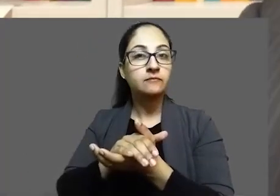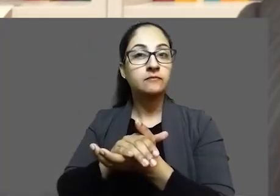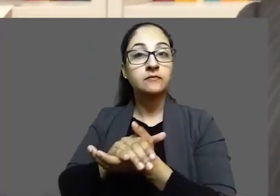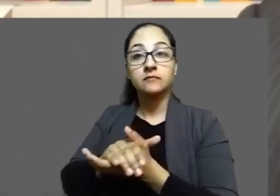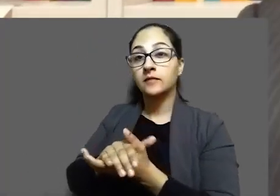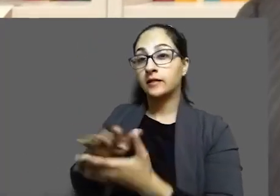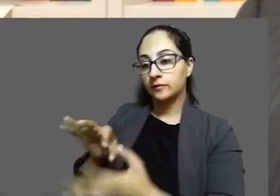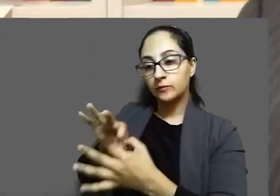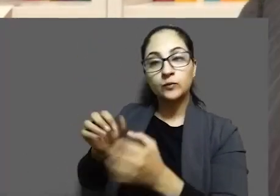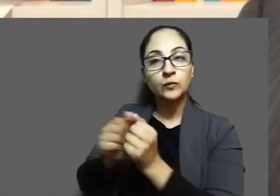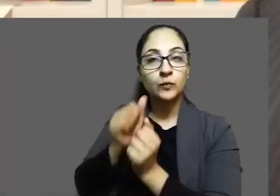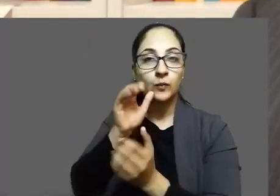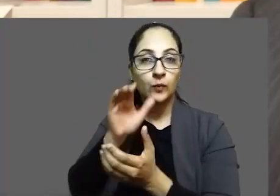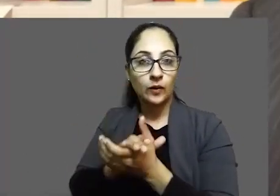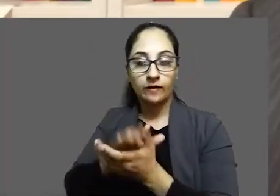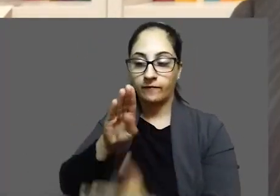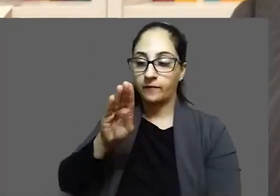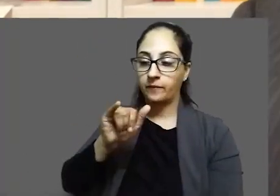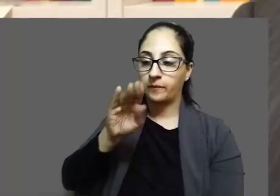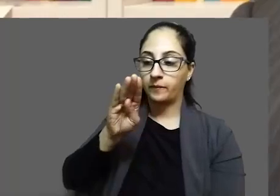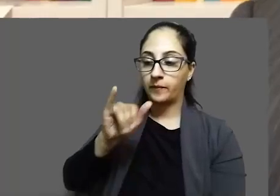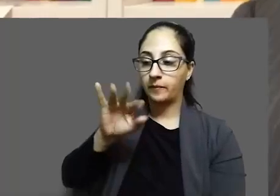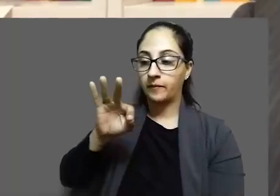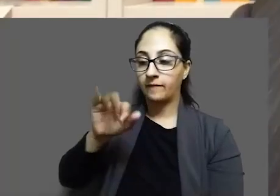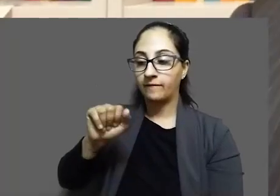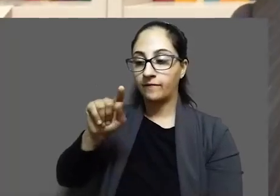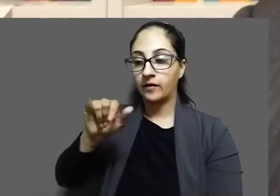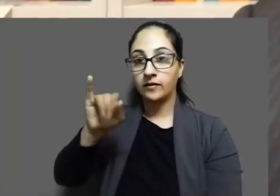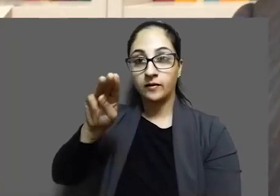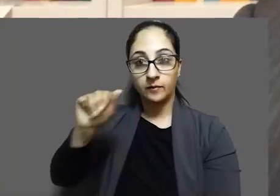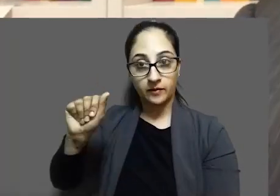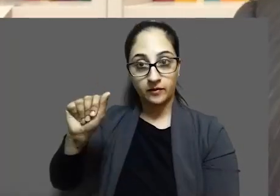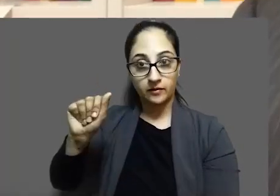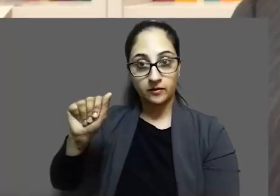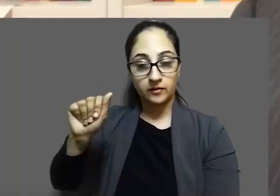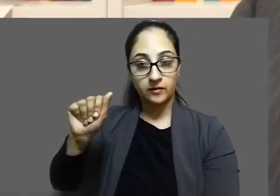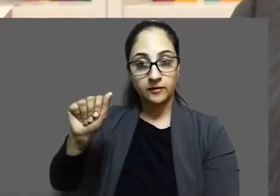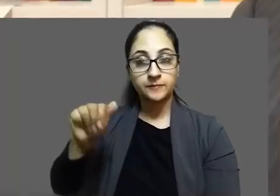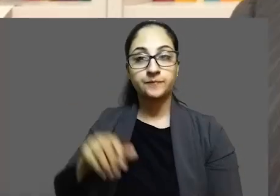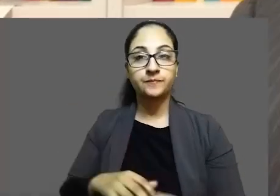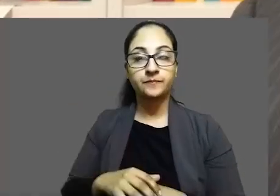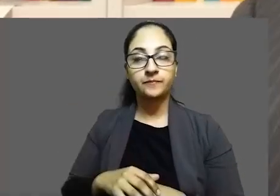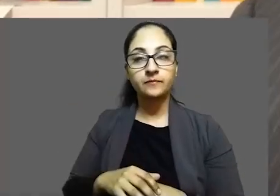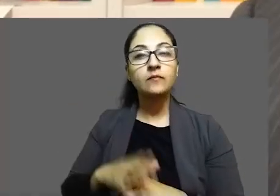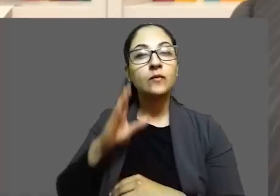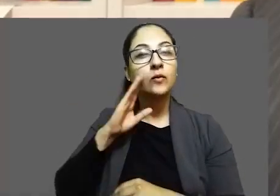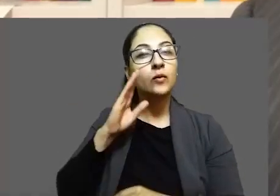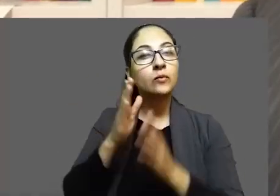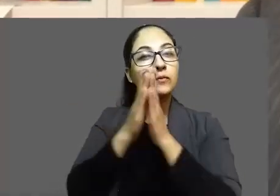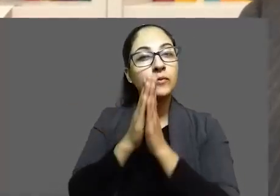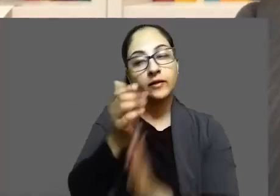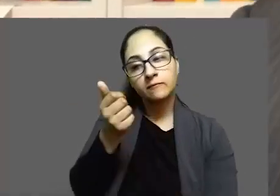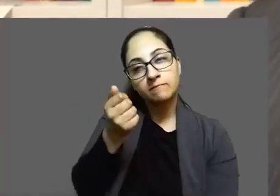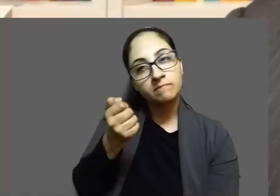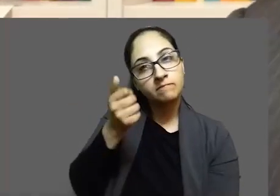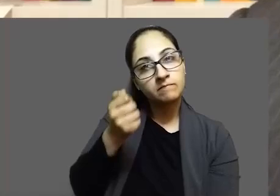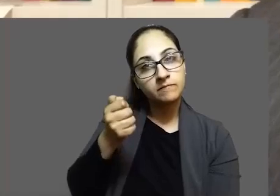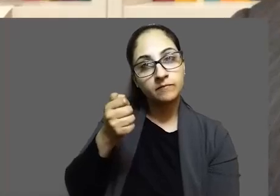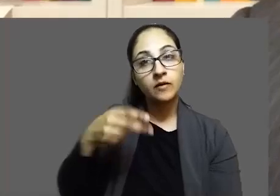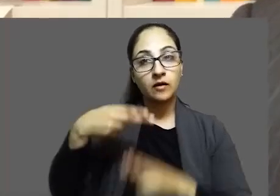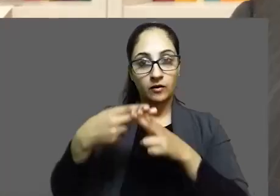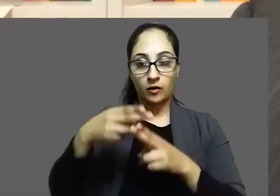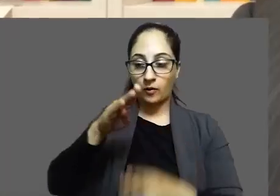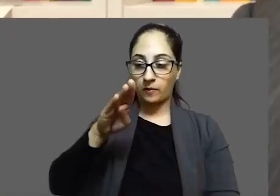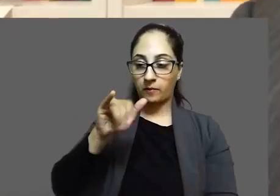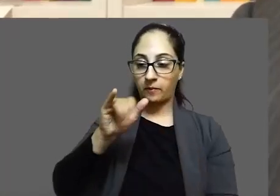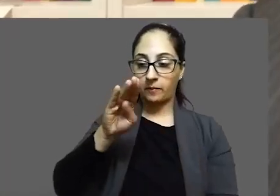Ali embodies, it is thinking about his relationship to Bibi Fatima. When we think, for example, about Bibi Fatima's